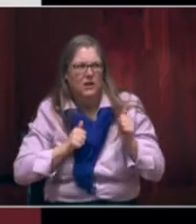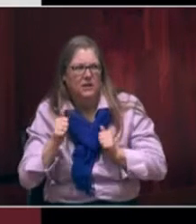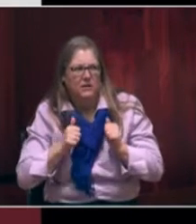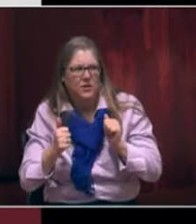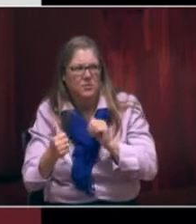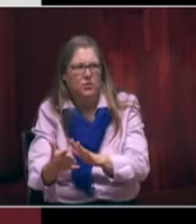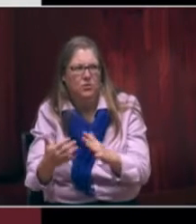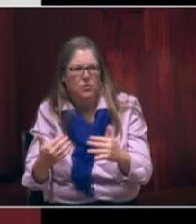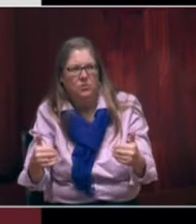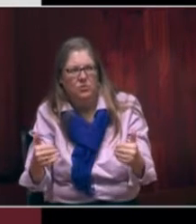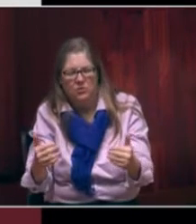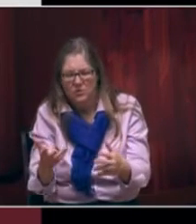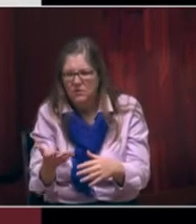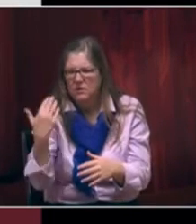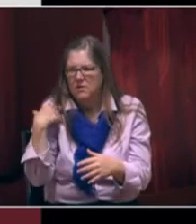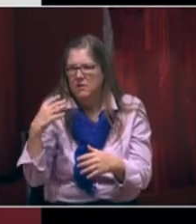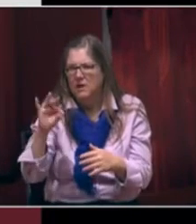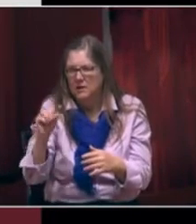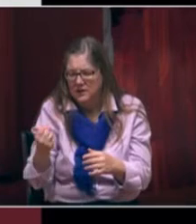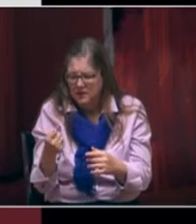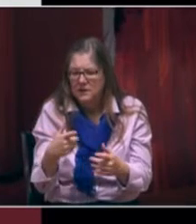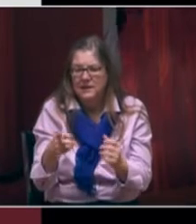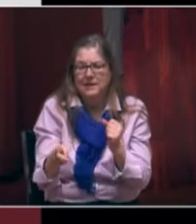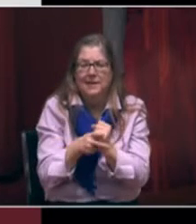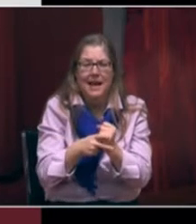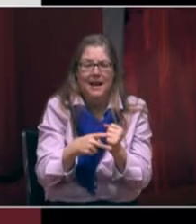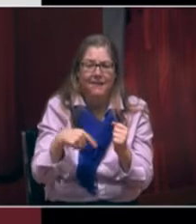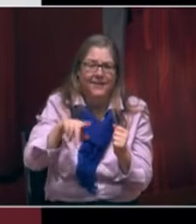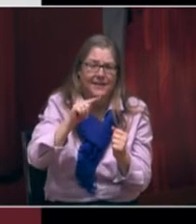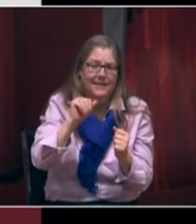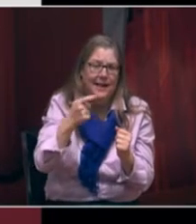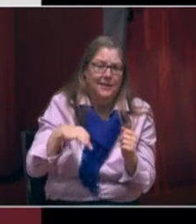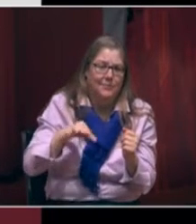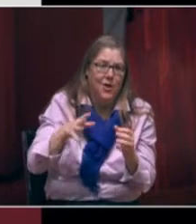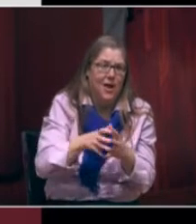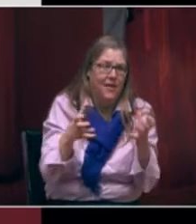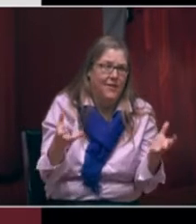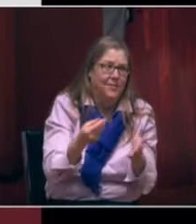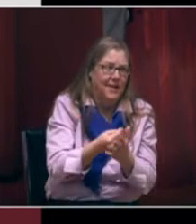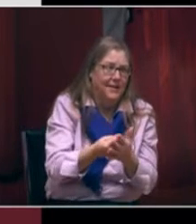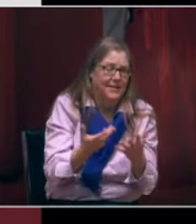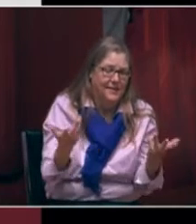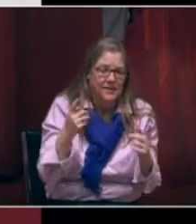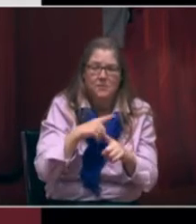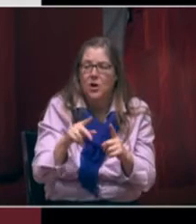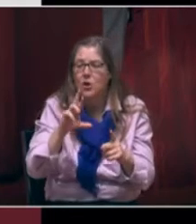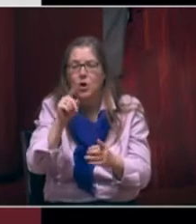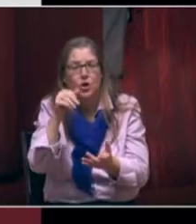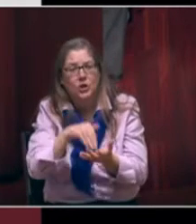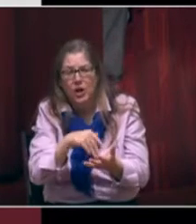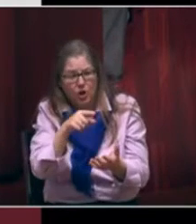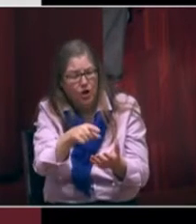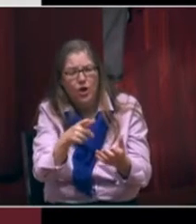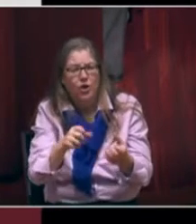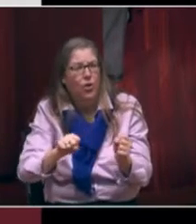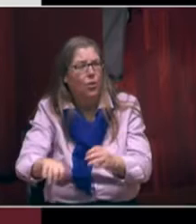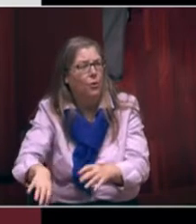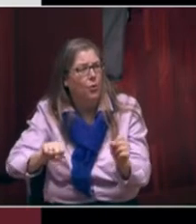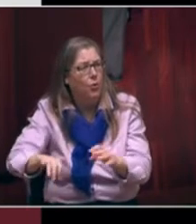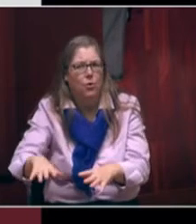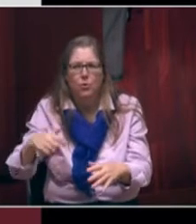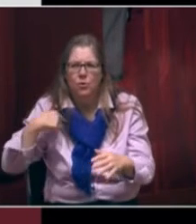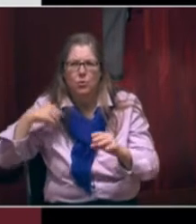approach. Saved the taxpayer a lot of money, but you know, the record centers ended up throwing out records without agency